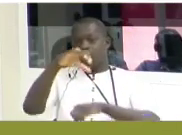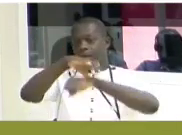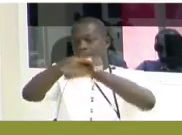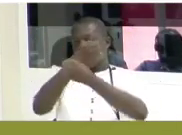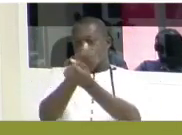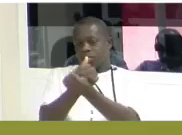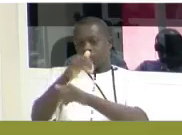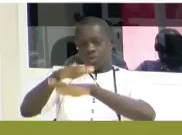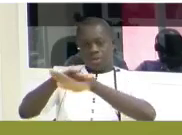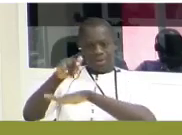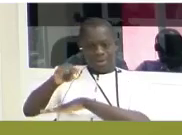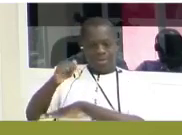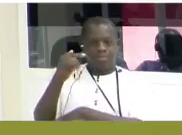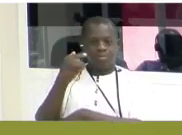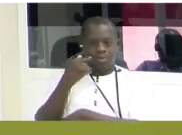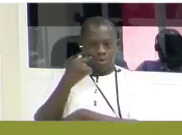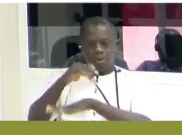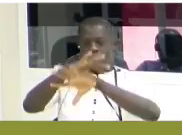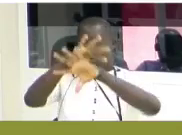and we all dispersed.